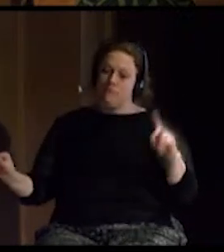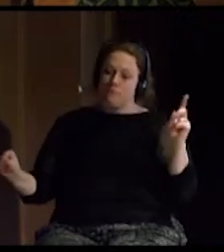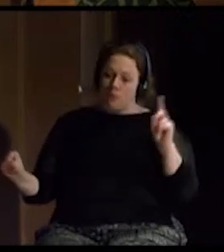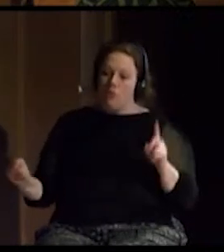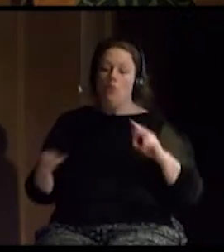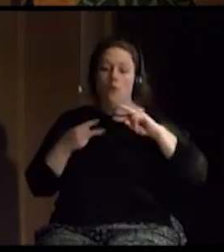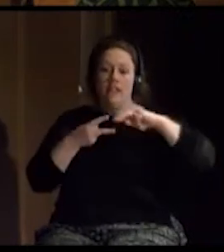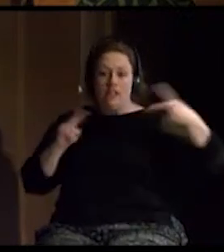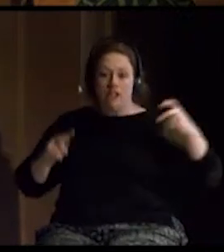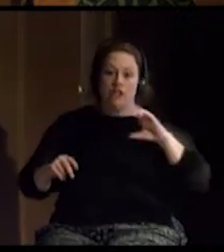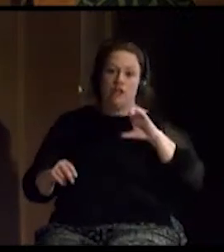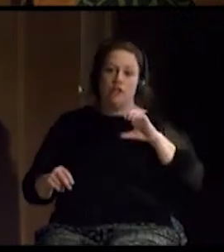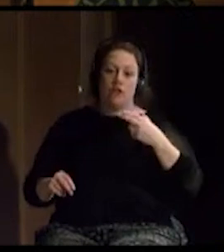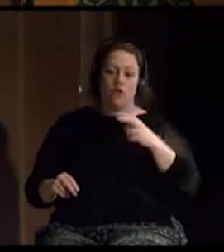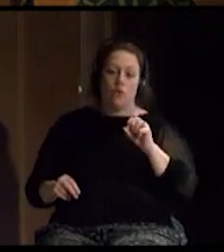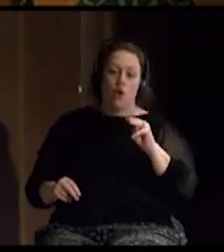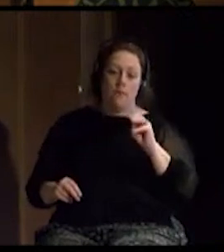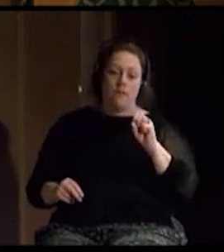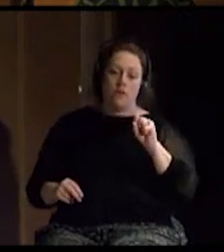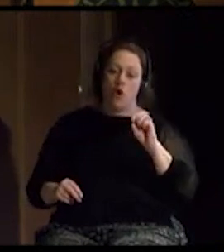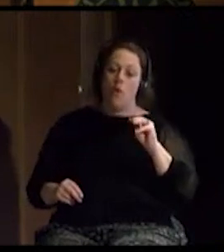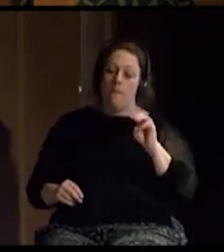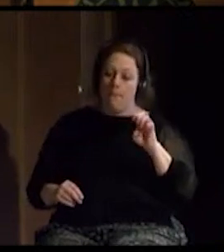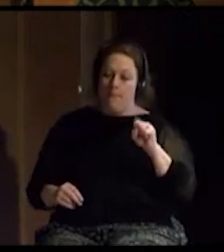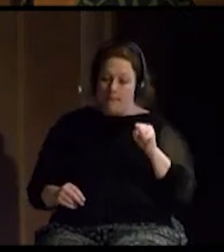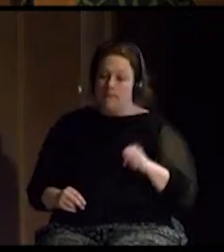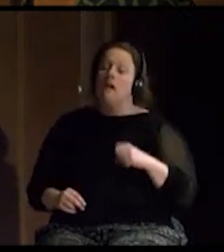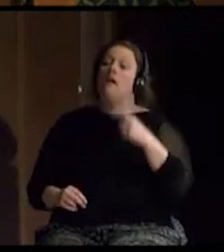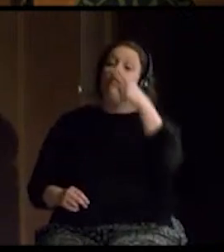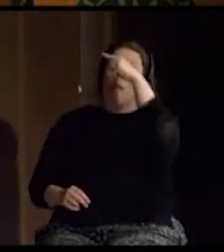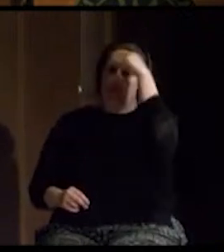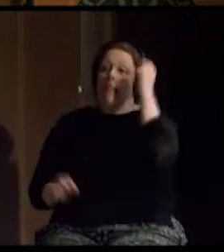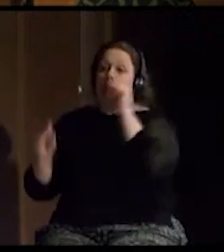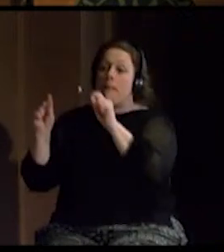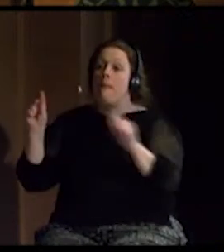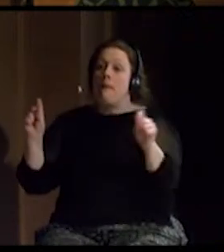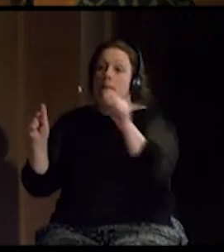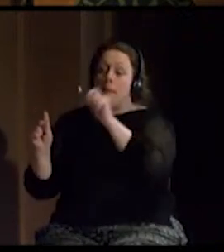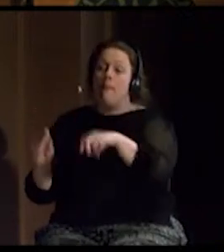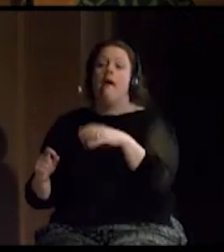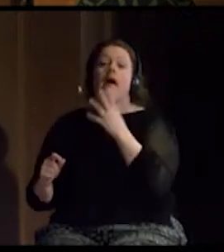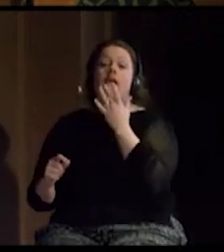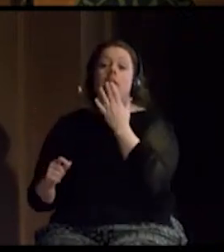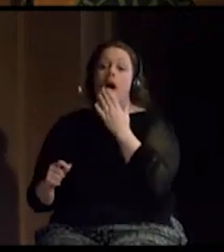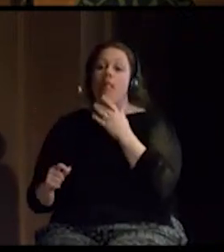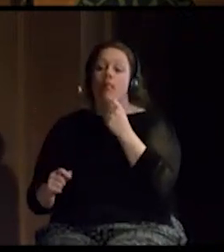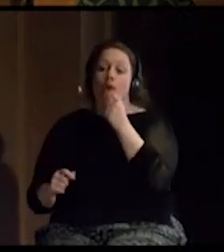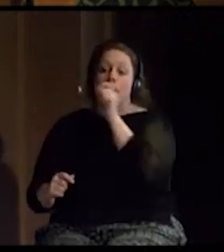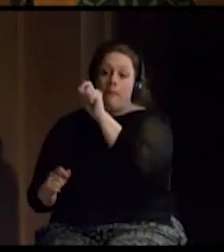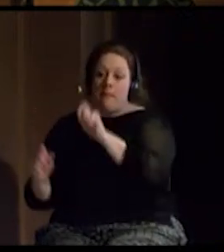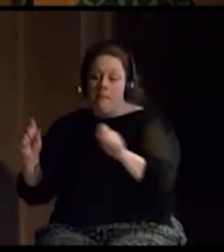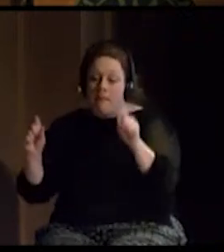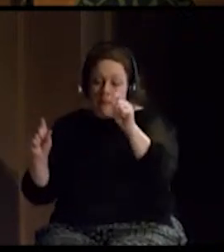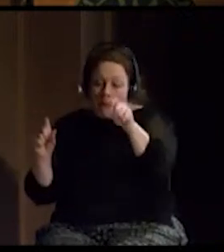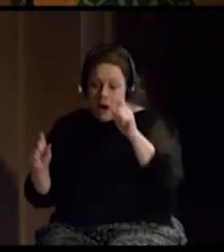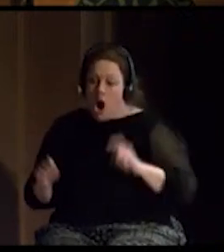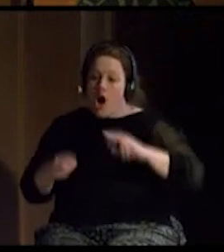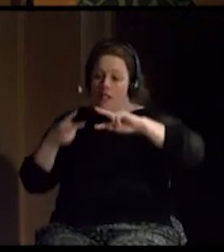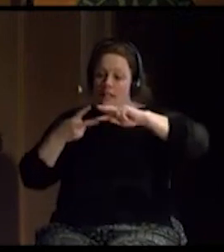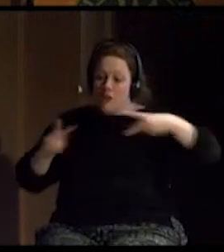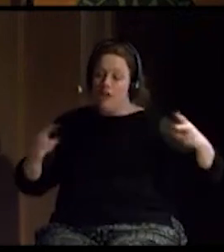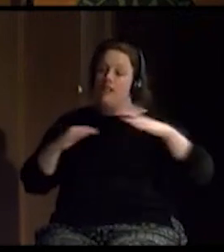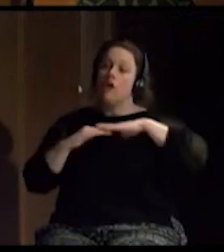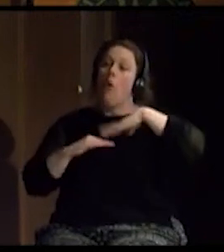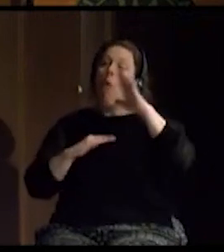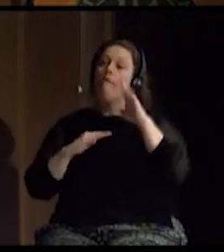chromosomes in the dog genome. And the black and the colored dots are the 125 genes that we found that are greater than 1